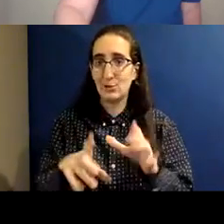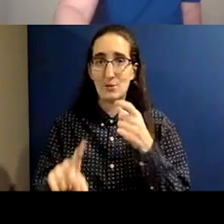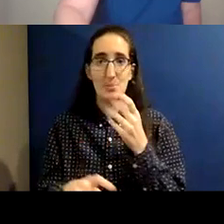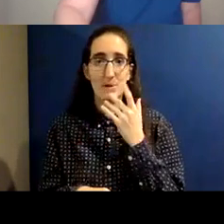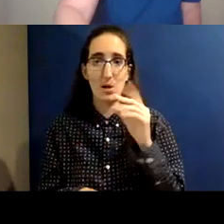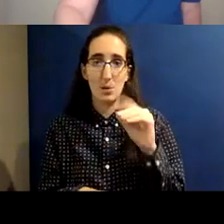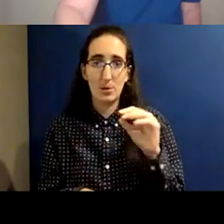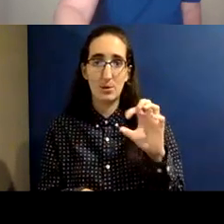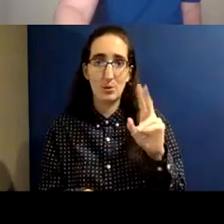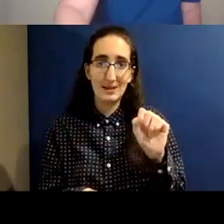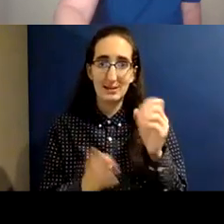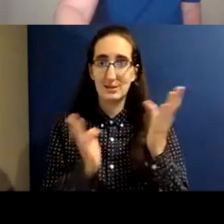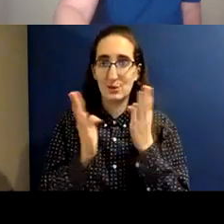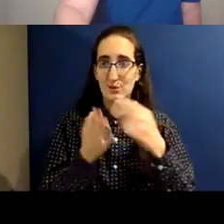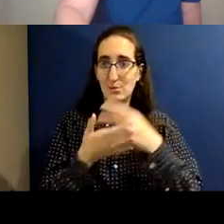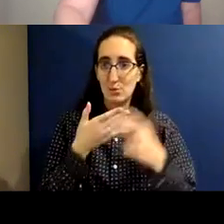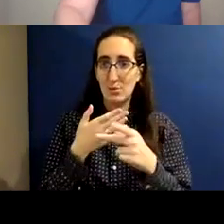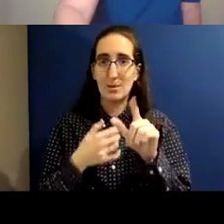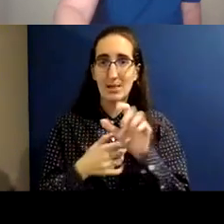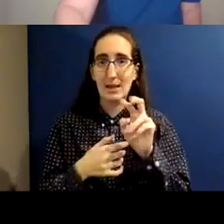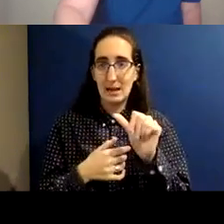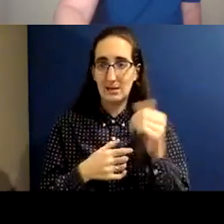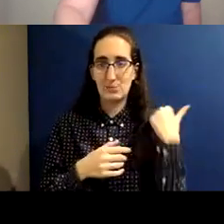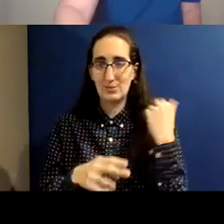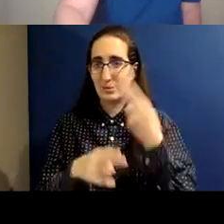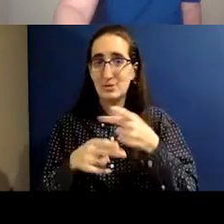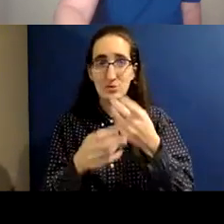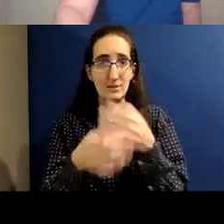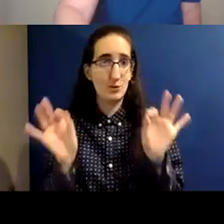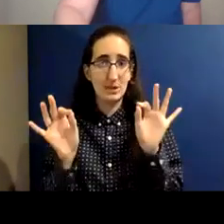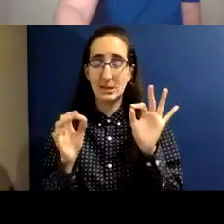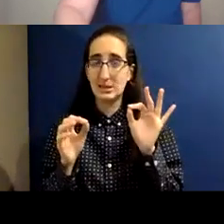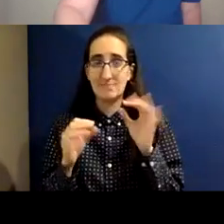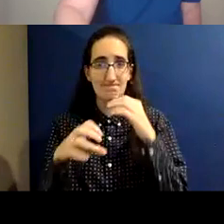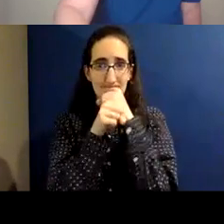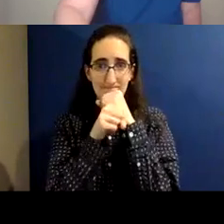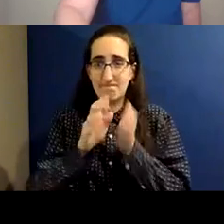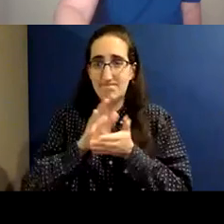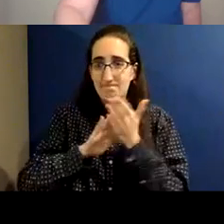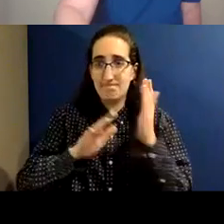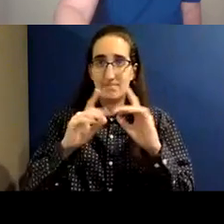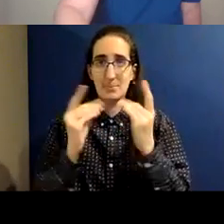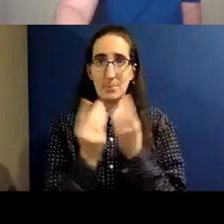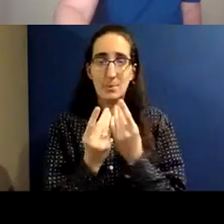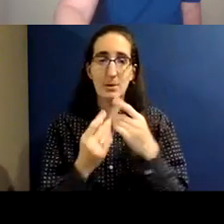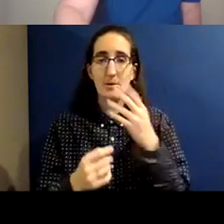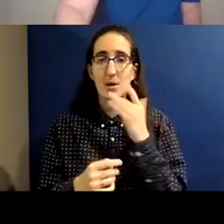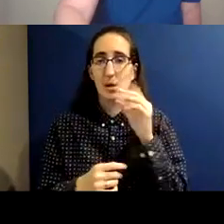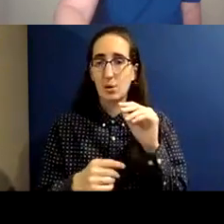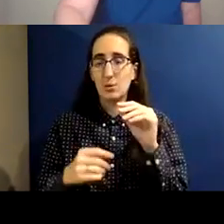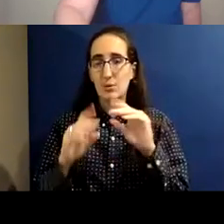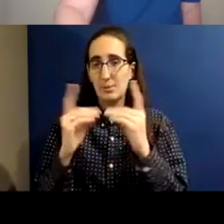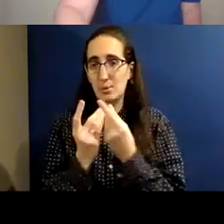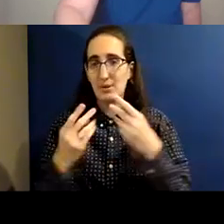Crisis Services Program that Lena mentioned previously. It's free, it's confidential, and it's run by the Colorado Department of